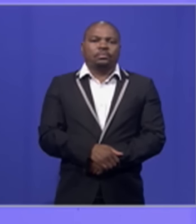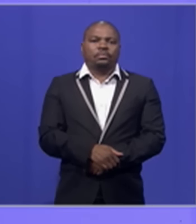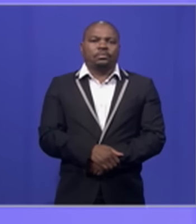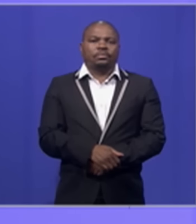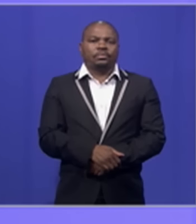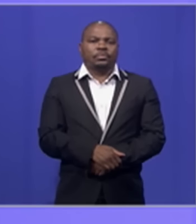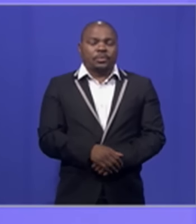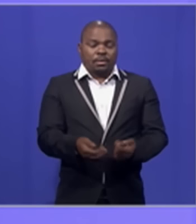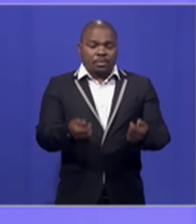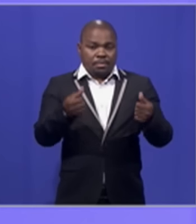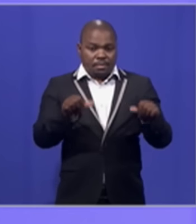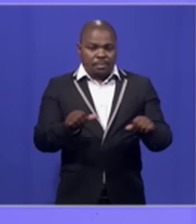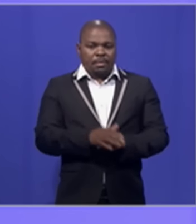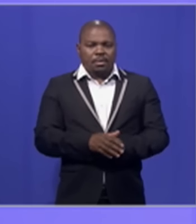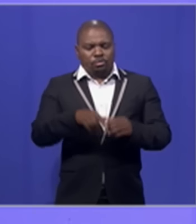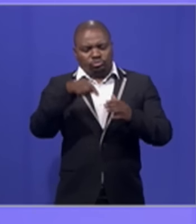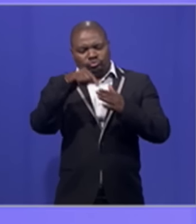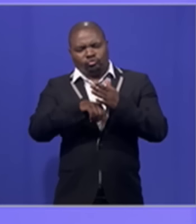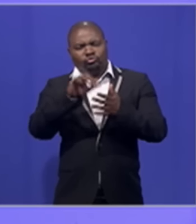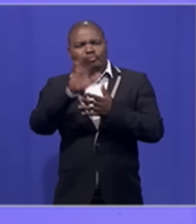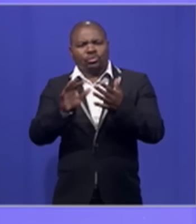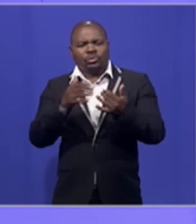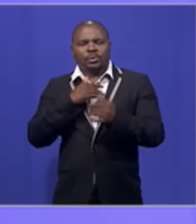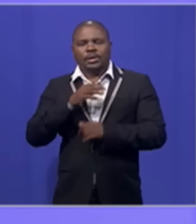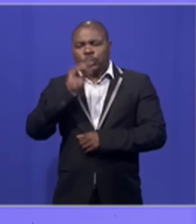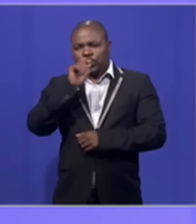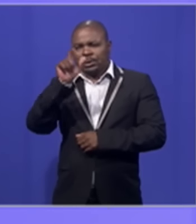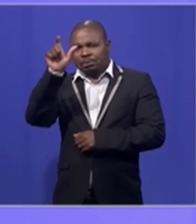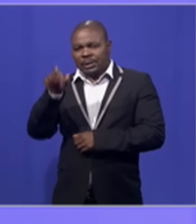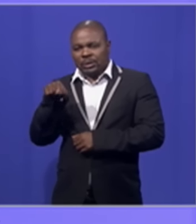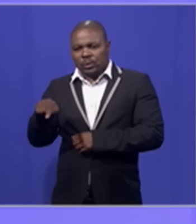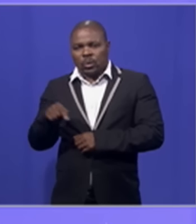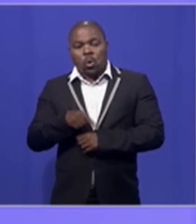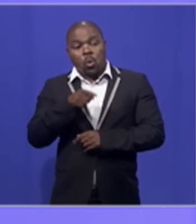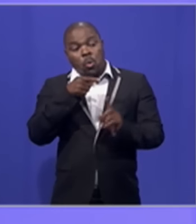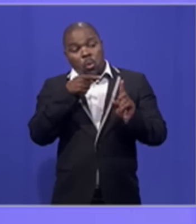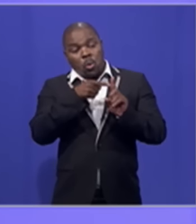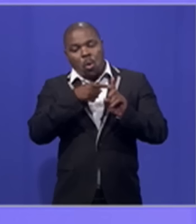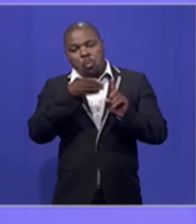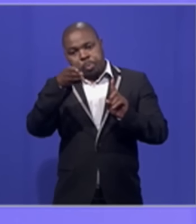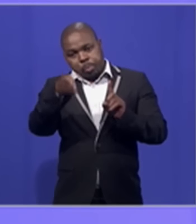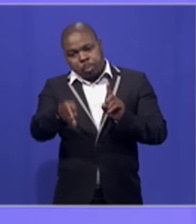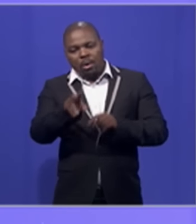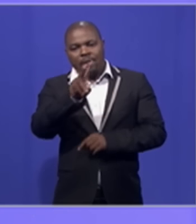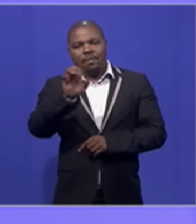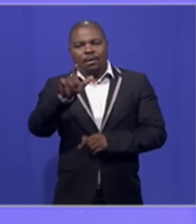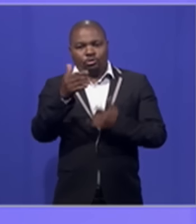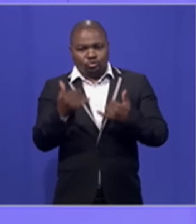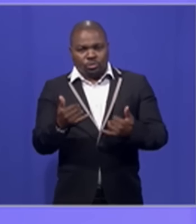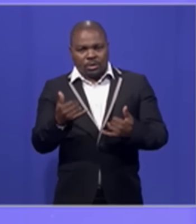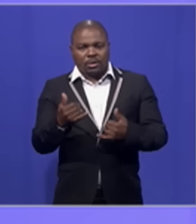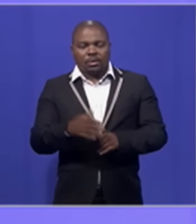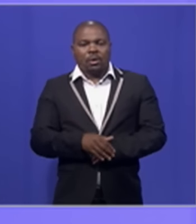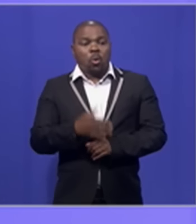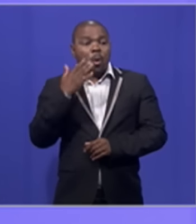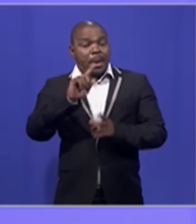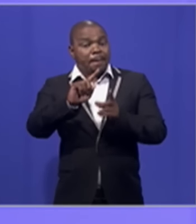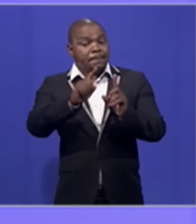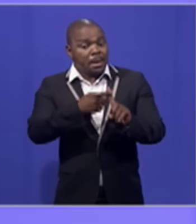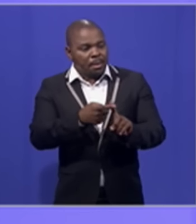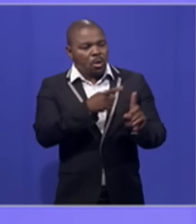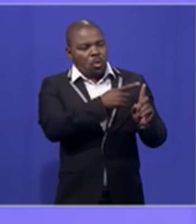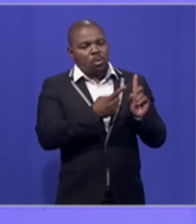Ho sa le jwalo re ntshetsa taba ena pele ka ho buisana le moqolotsi wa rona wa ditaba ya neng a le mane Vanderbijl Park ka jeno seng ha kotsi ena e qeta